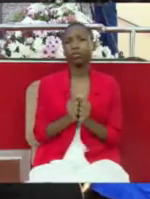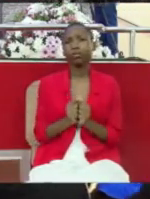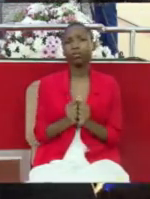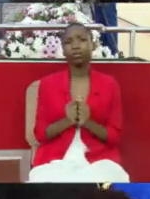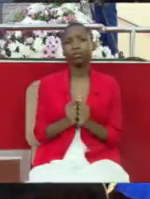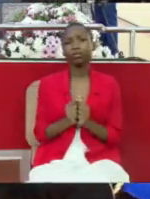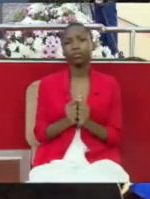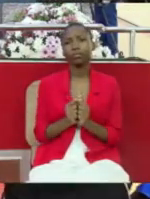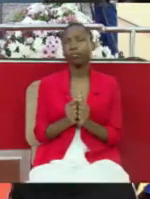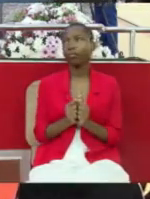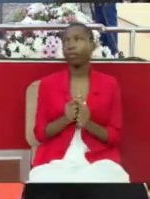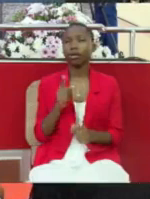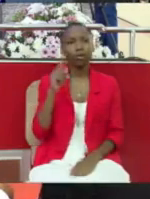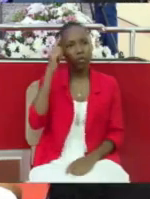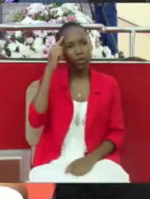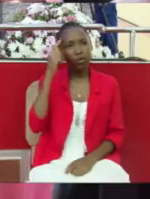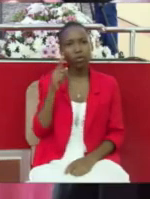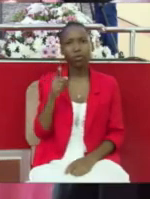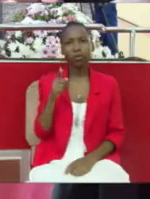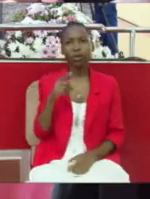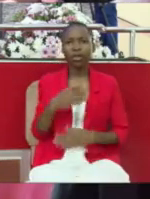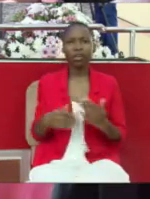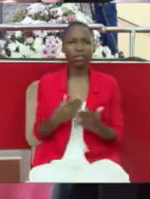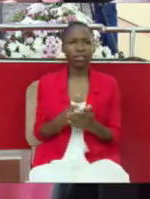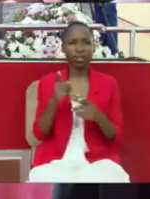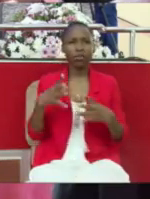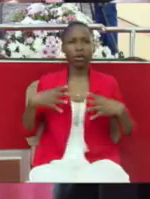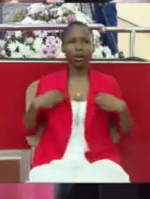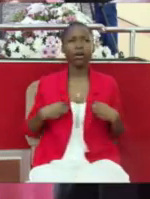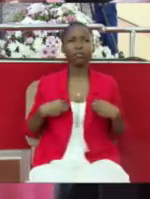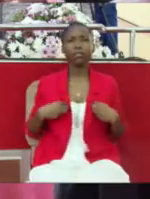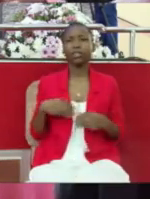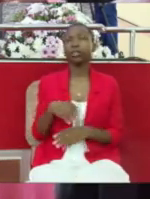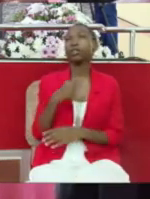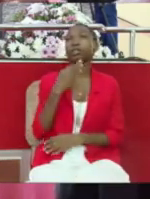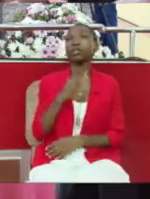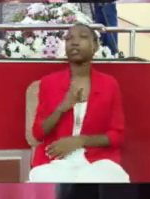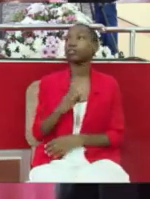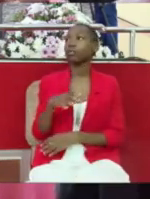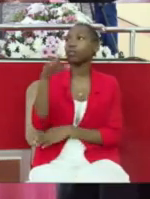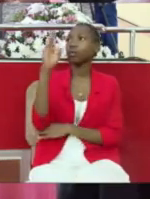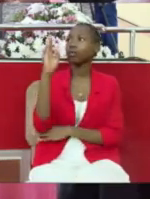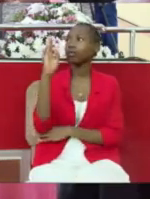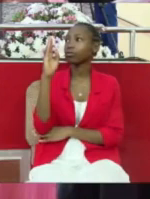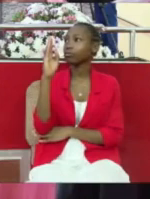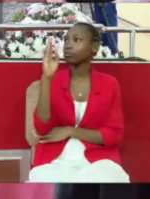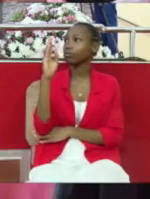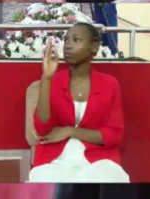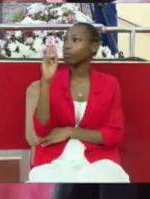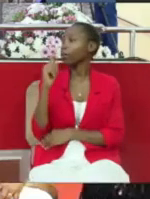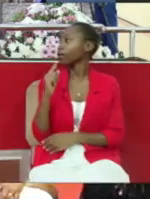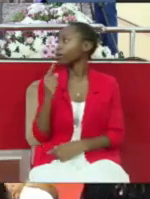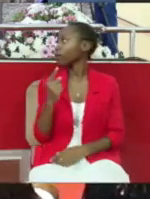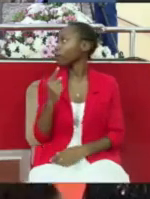where mali yako na vyote ulivyo navyo ni vyake. Amen. That is where the first miracle hapo is. Ndiyo hatua ya kwanza. I want to ask the